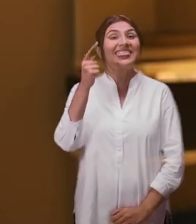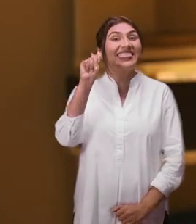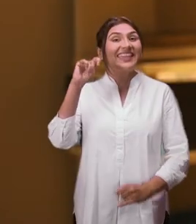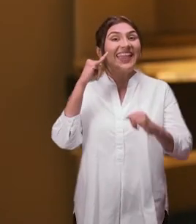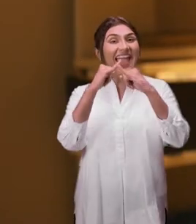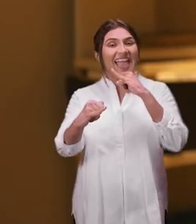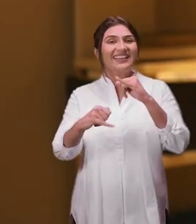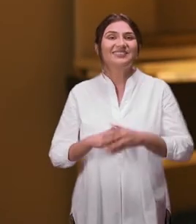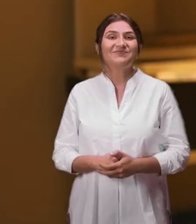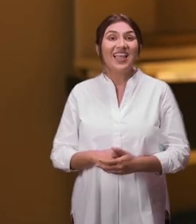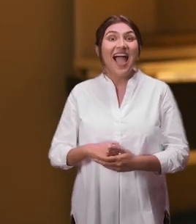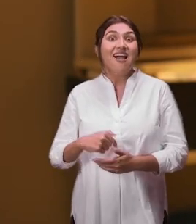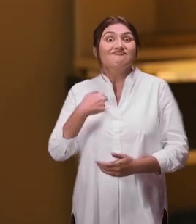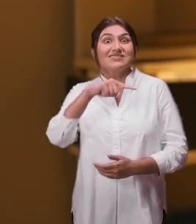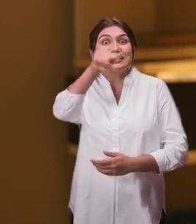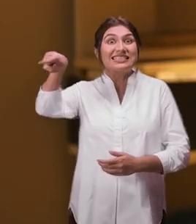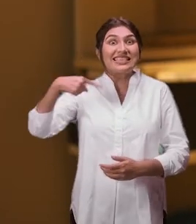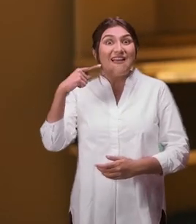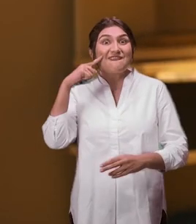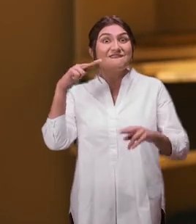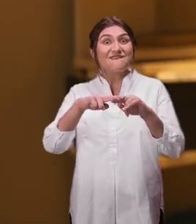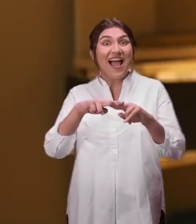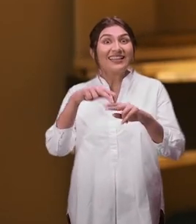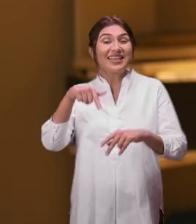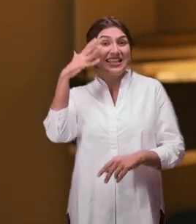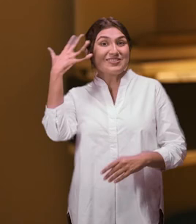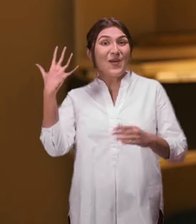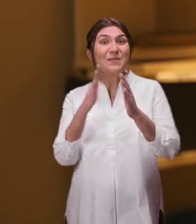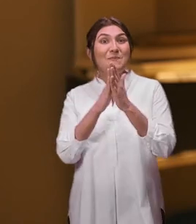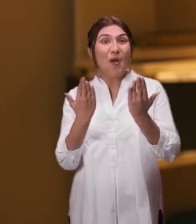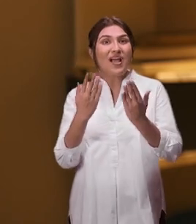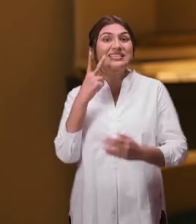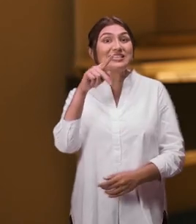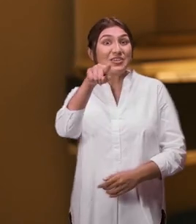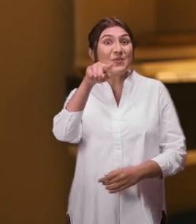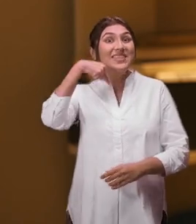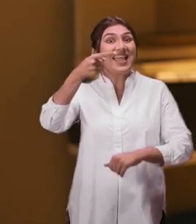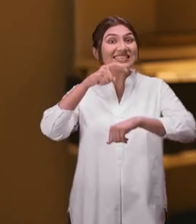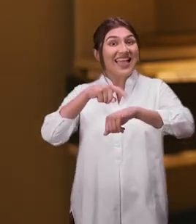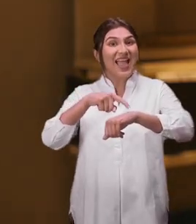The end. I hope you enjoyed the storybook. See you next time.